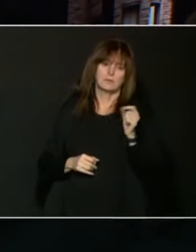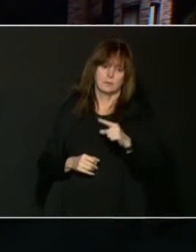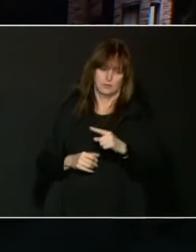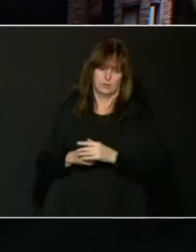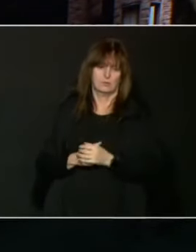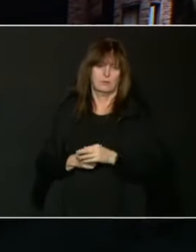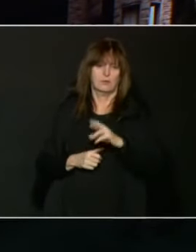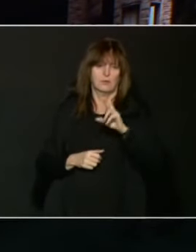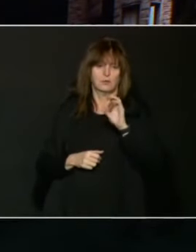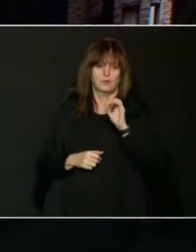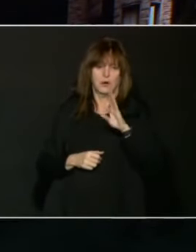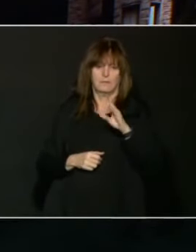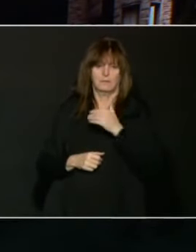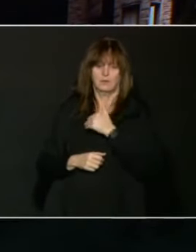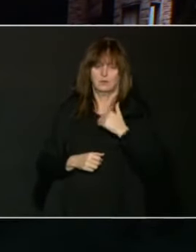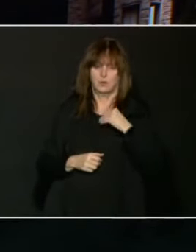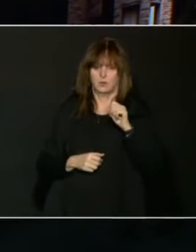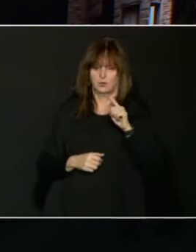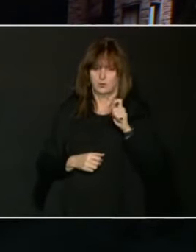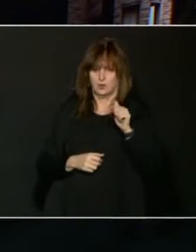the Toronto Star. Please go ahead.